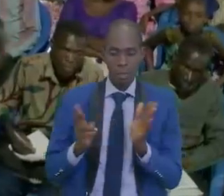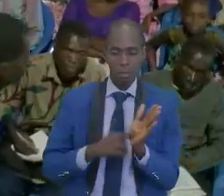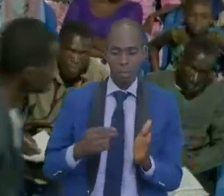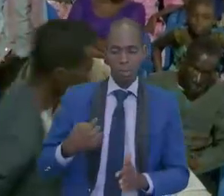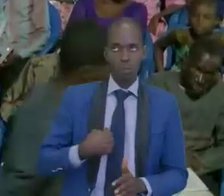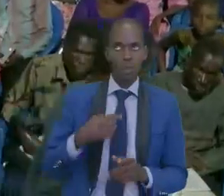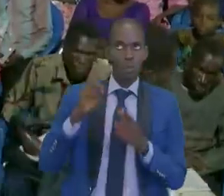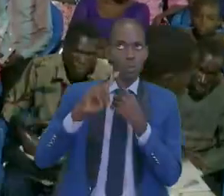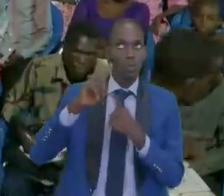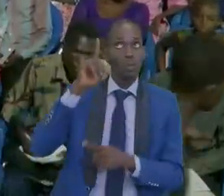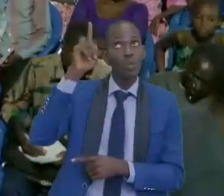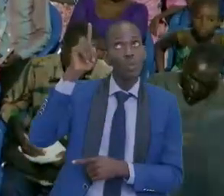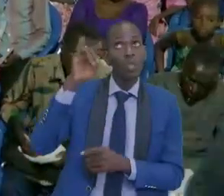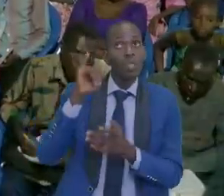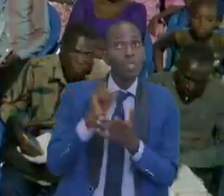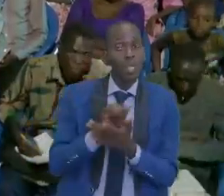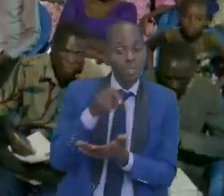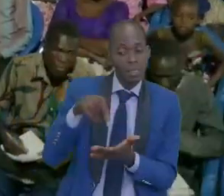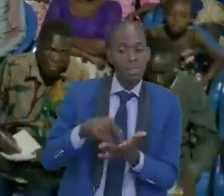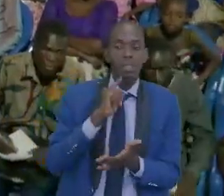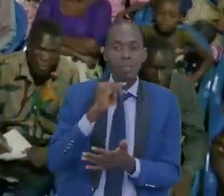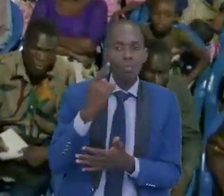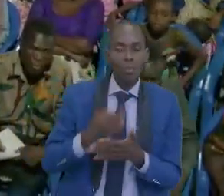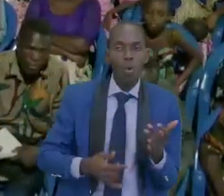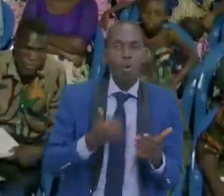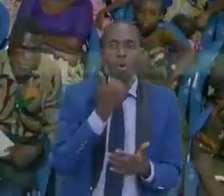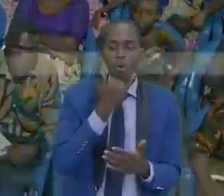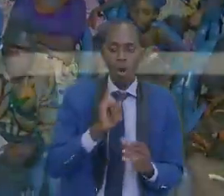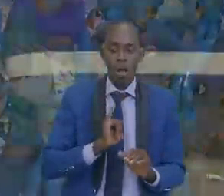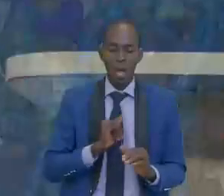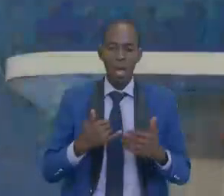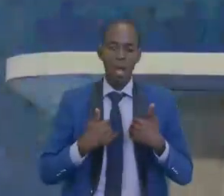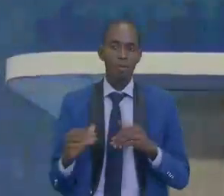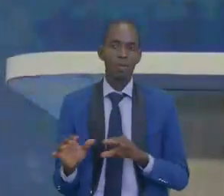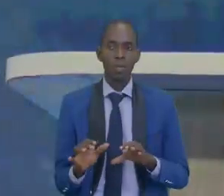that this is what I have done. I